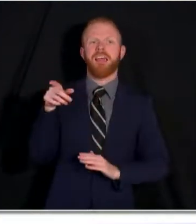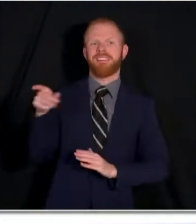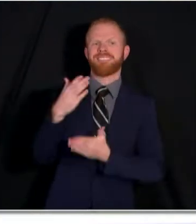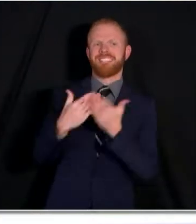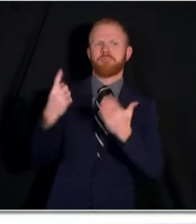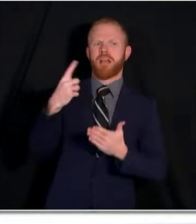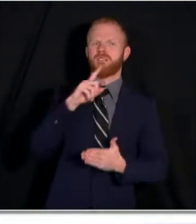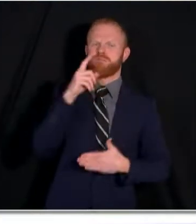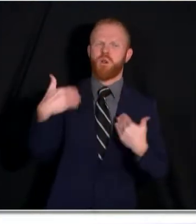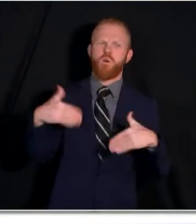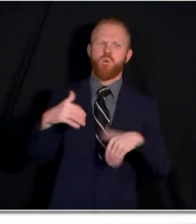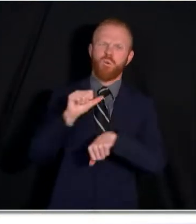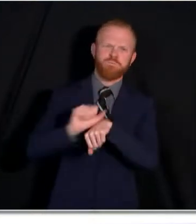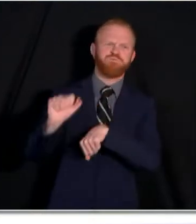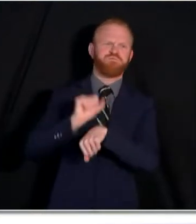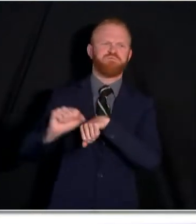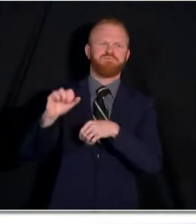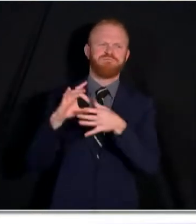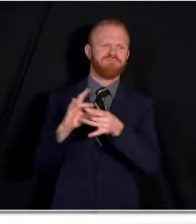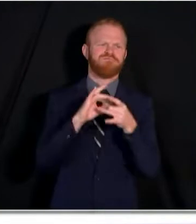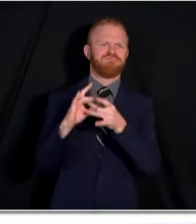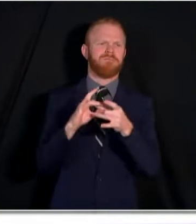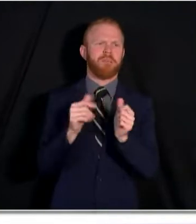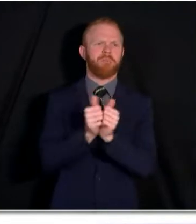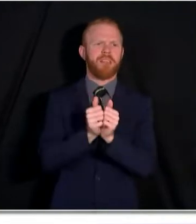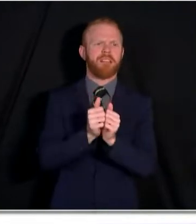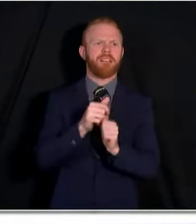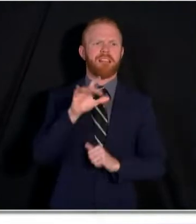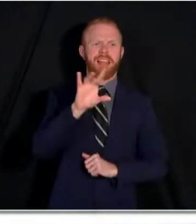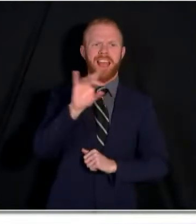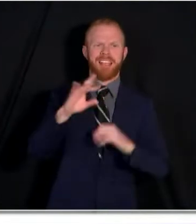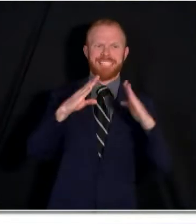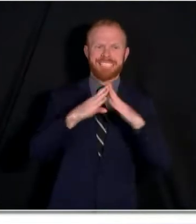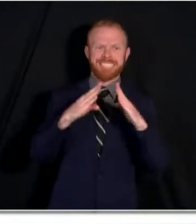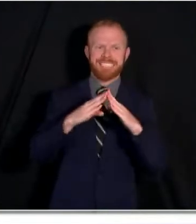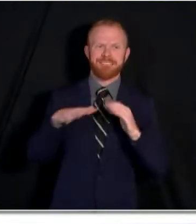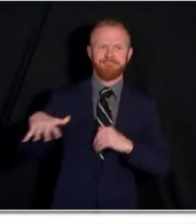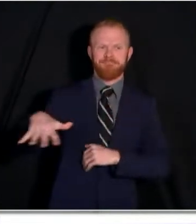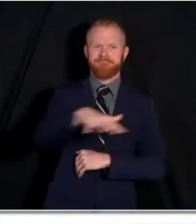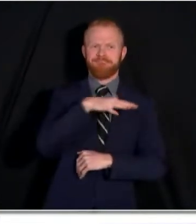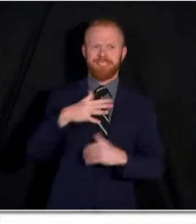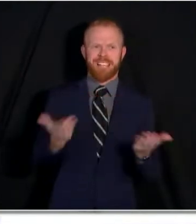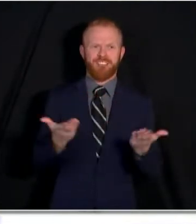with the 88 cities in her county, and that's President Hilda Solis.